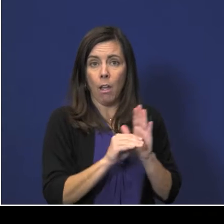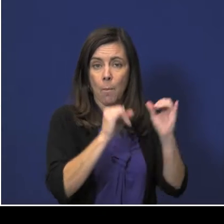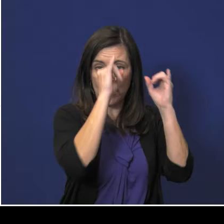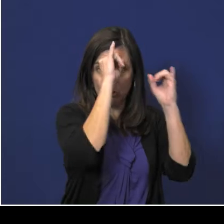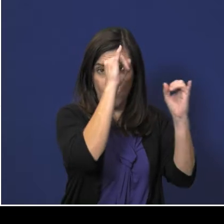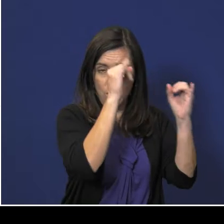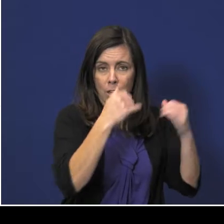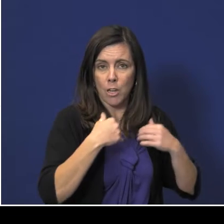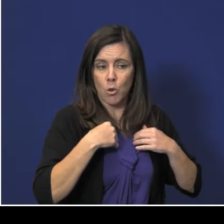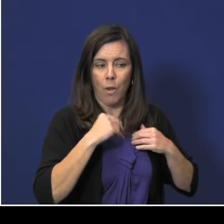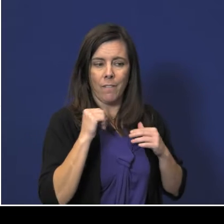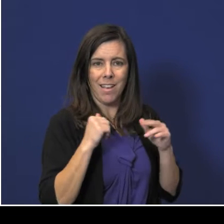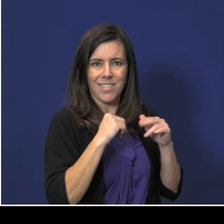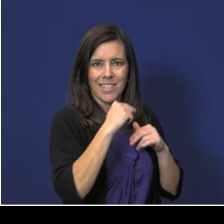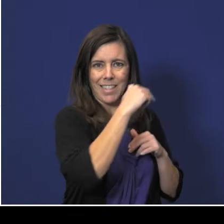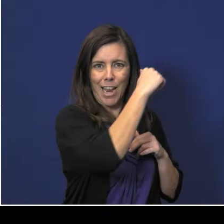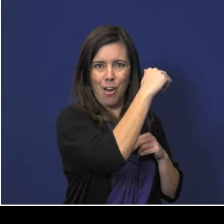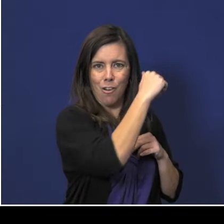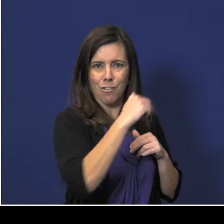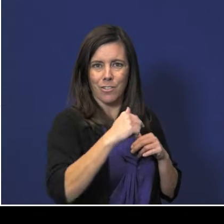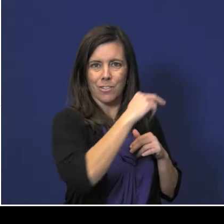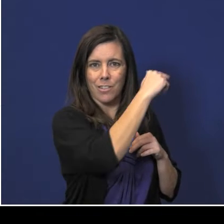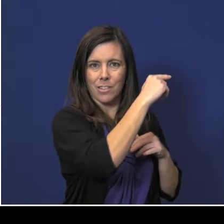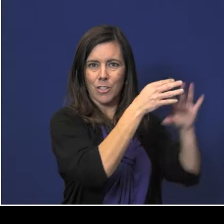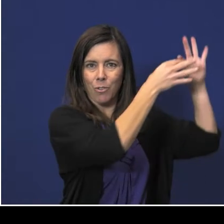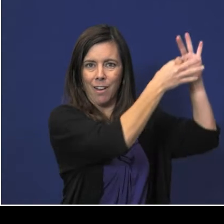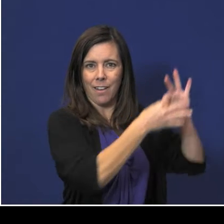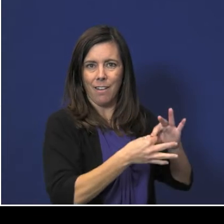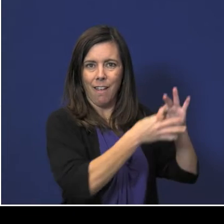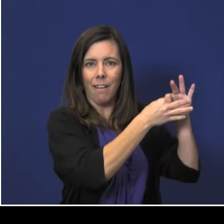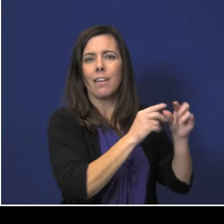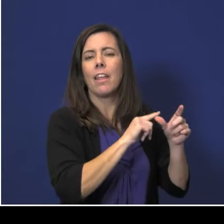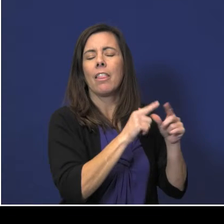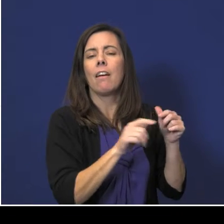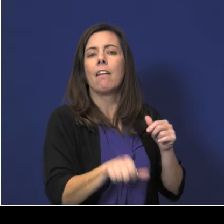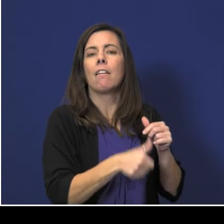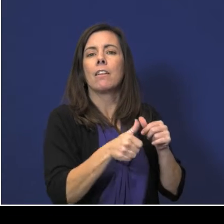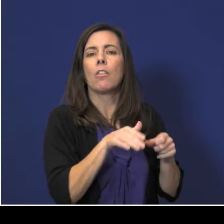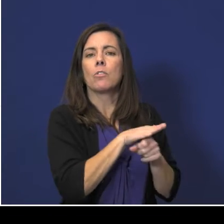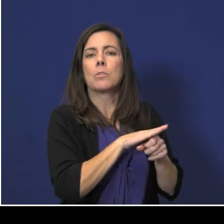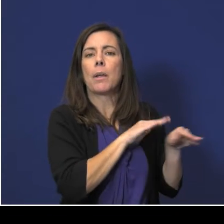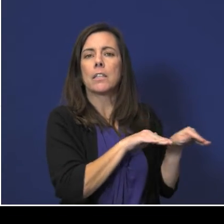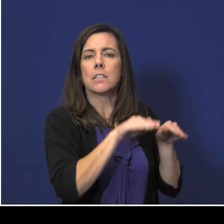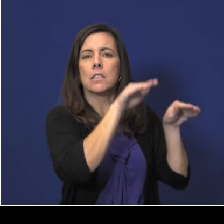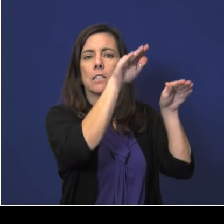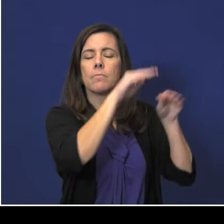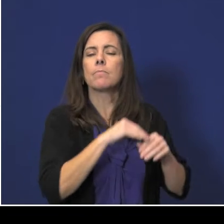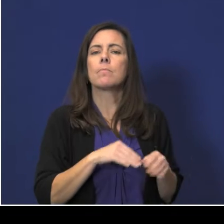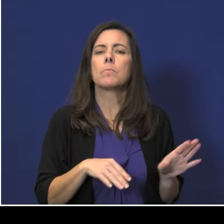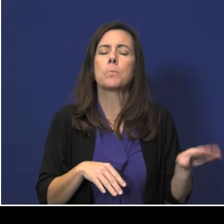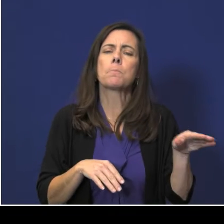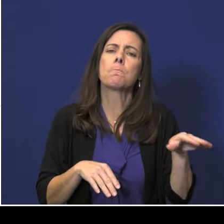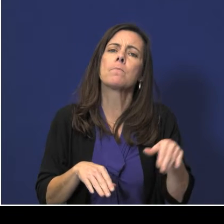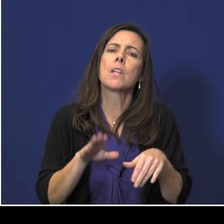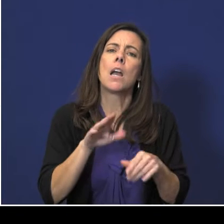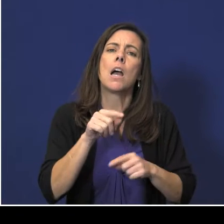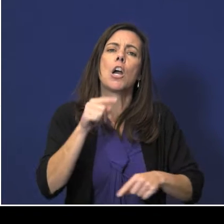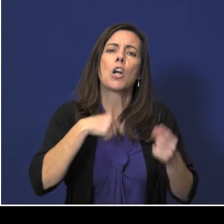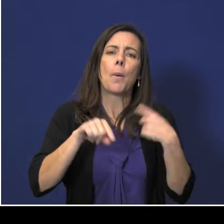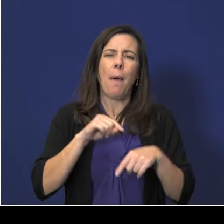in between, and then some additional spaces all throughout. Just before you go on, Yes, sir. Just going back to the last